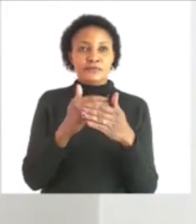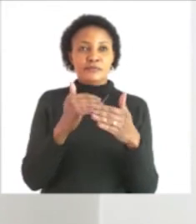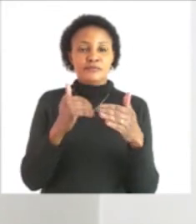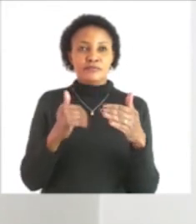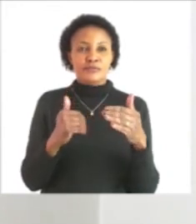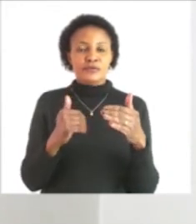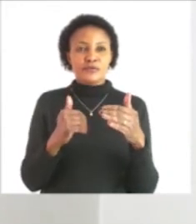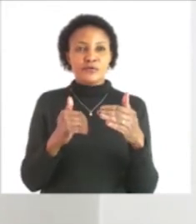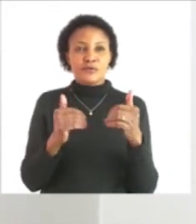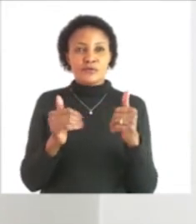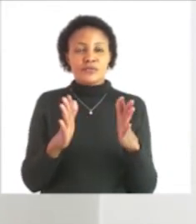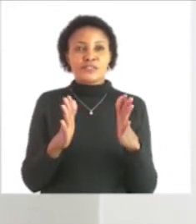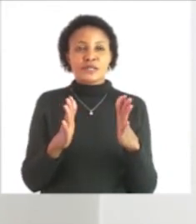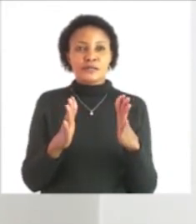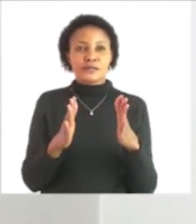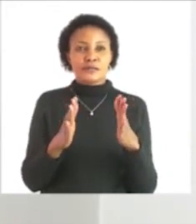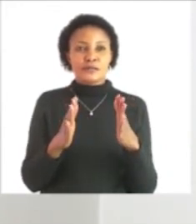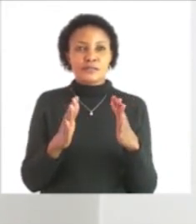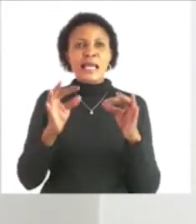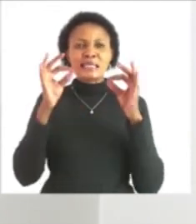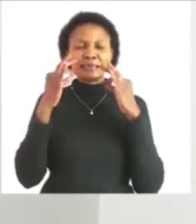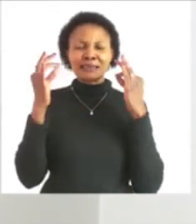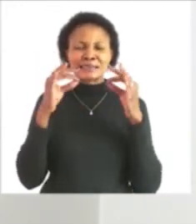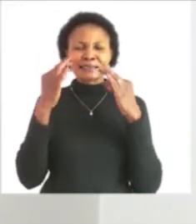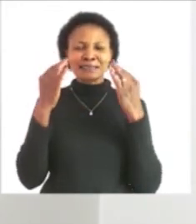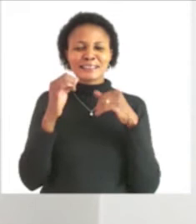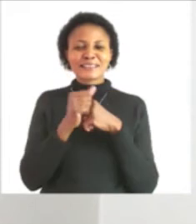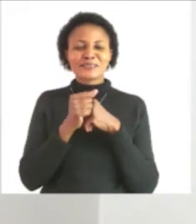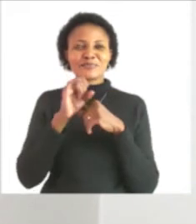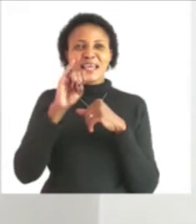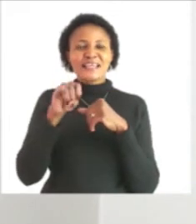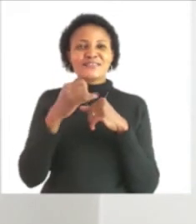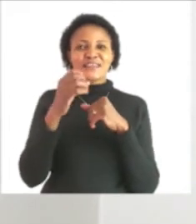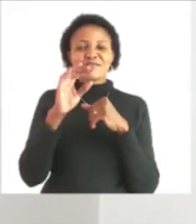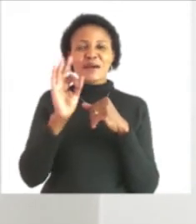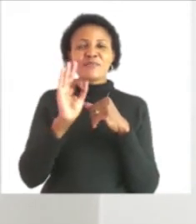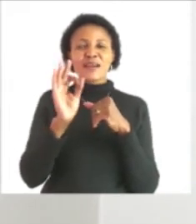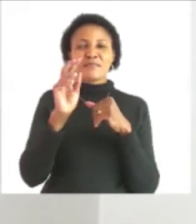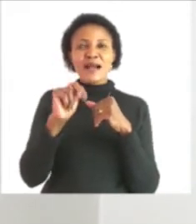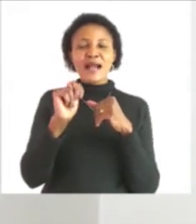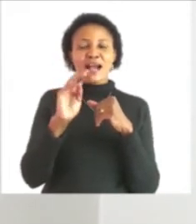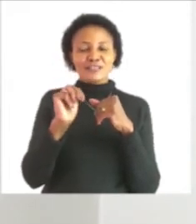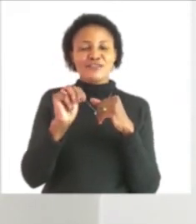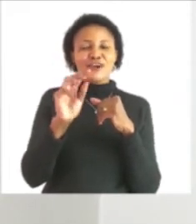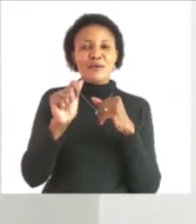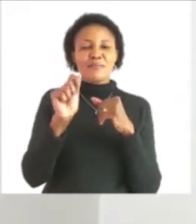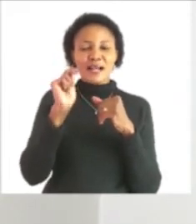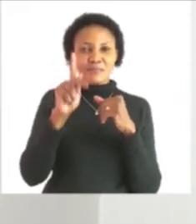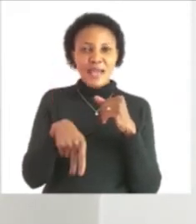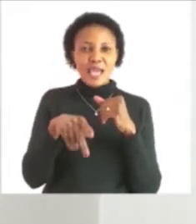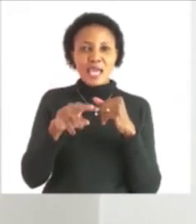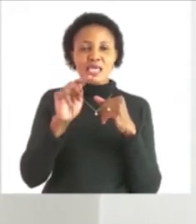to months of the year, let us sing that short song about months of the year. January, February, March,